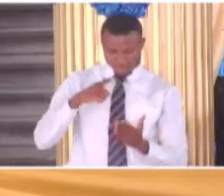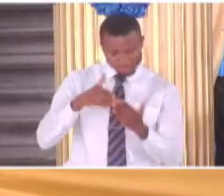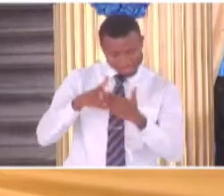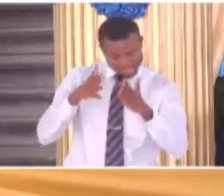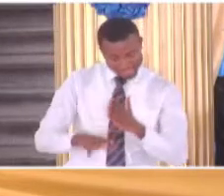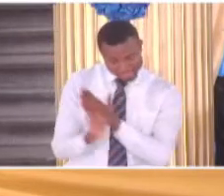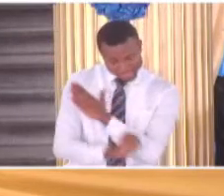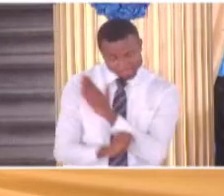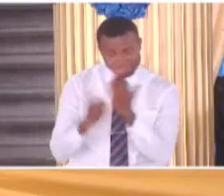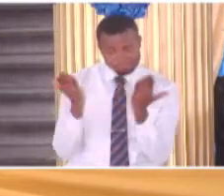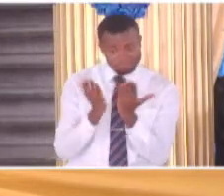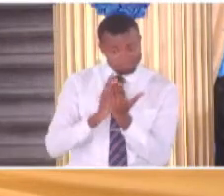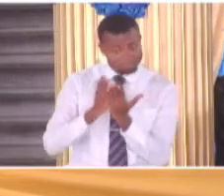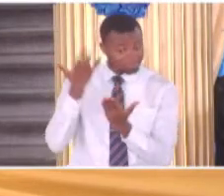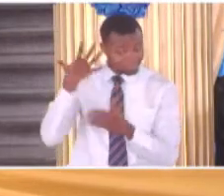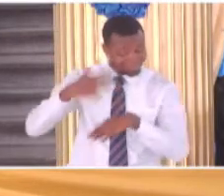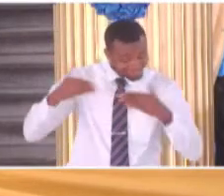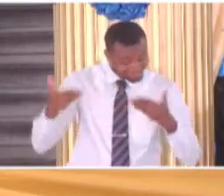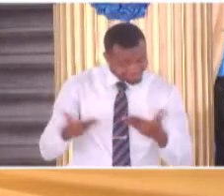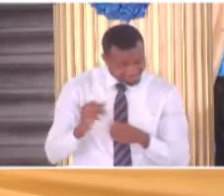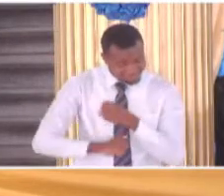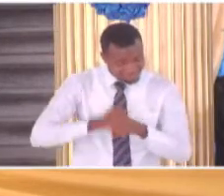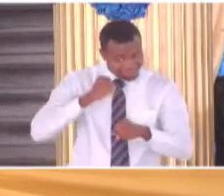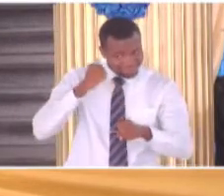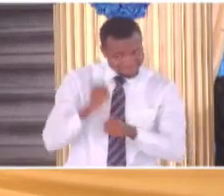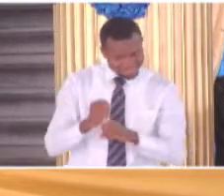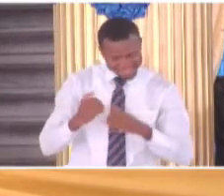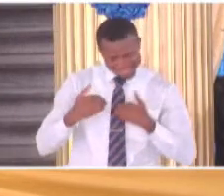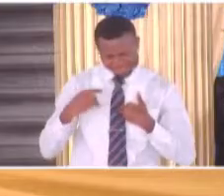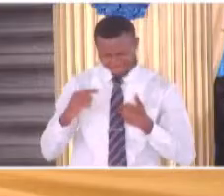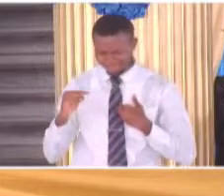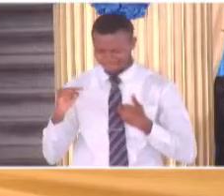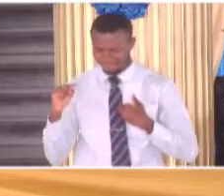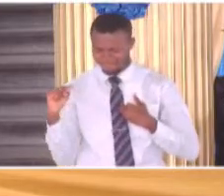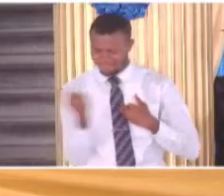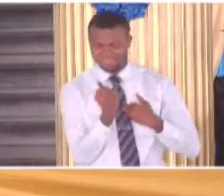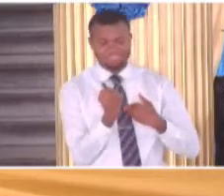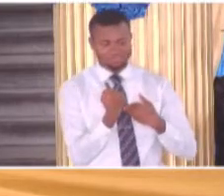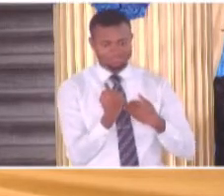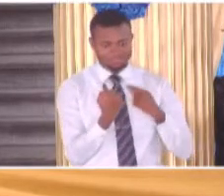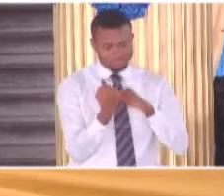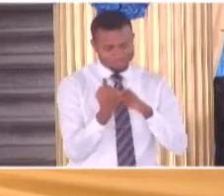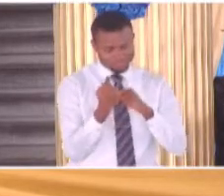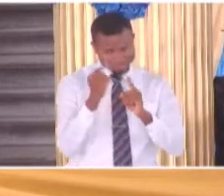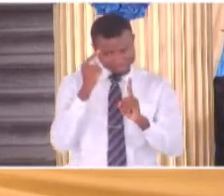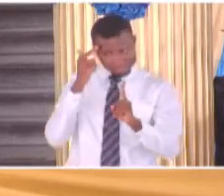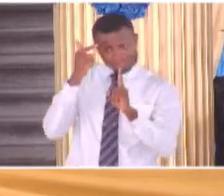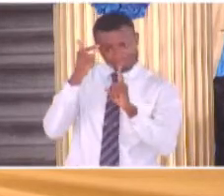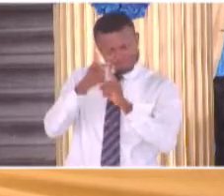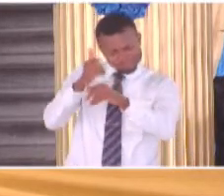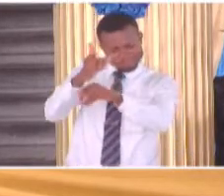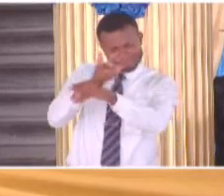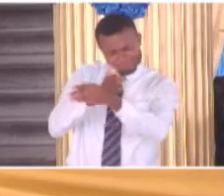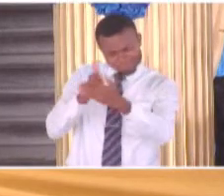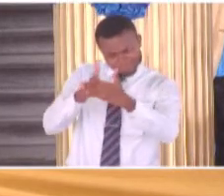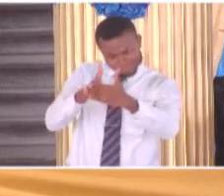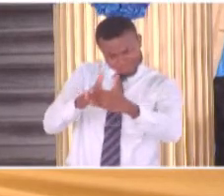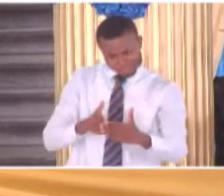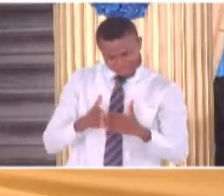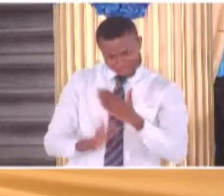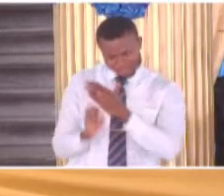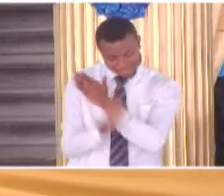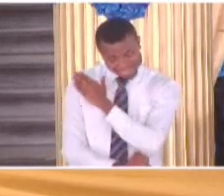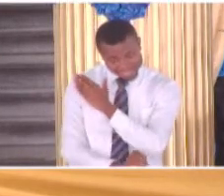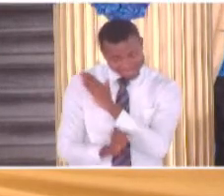that was launched last year has held its first sessions, aimed at enhancing the leadership skills